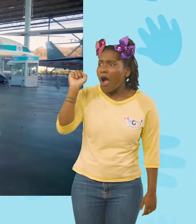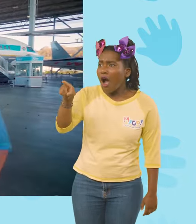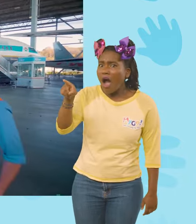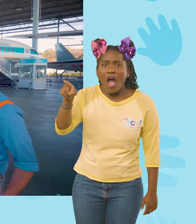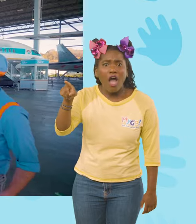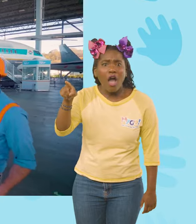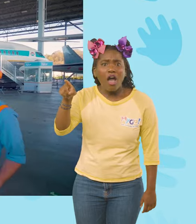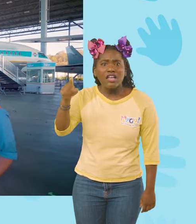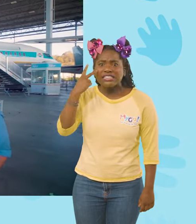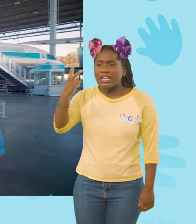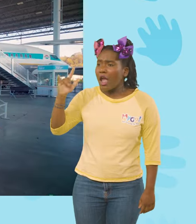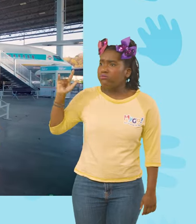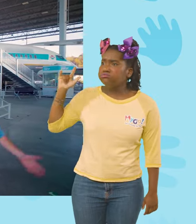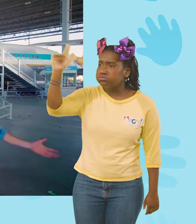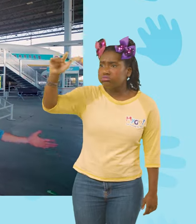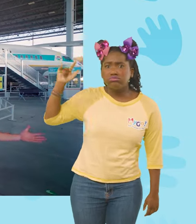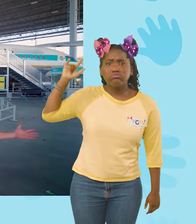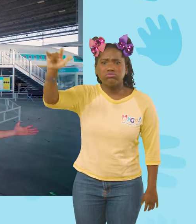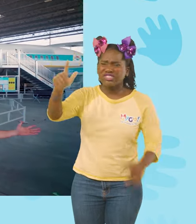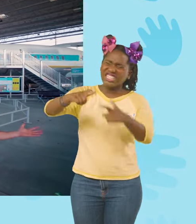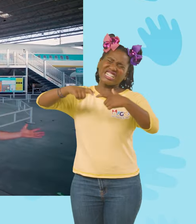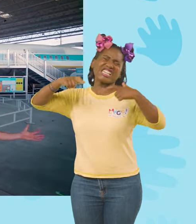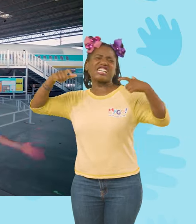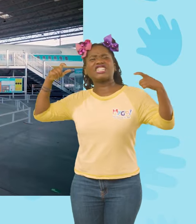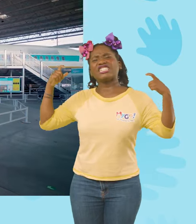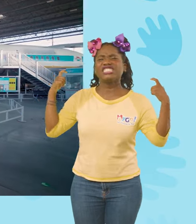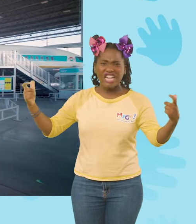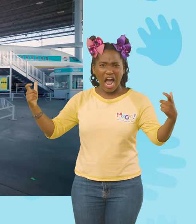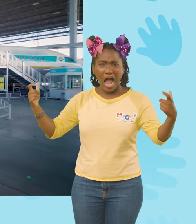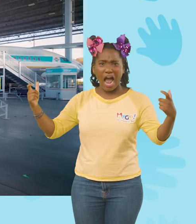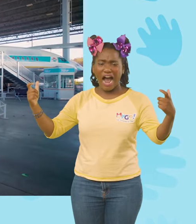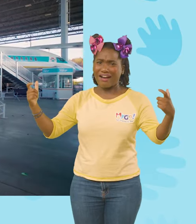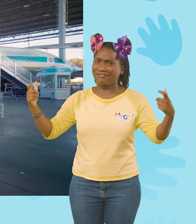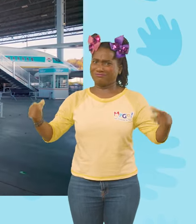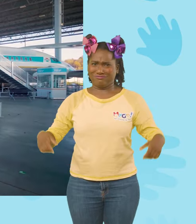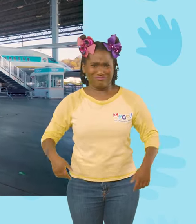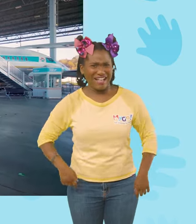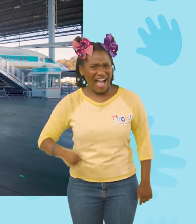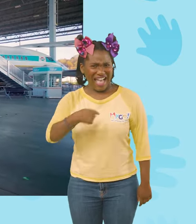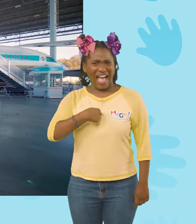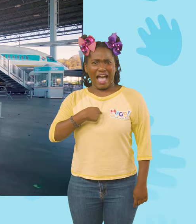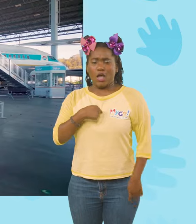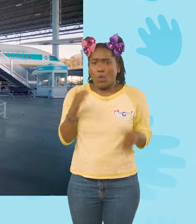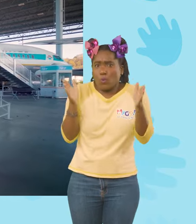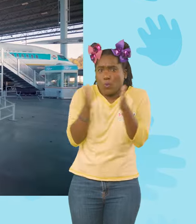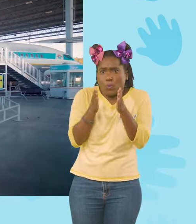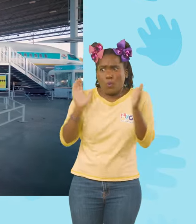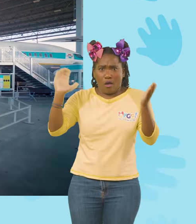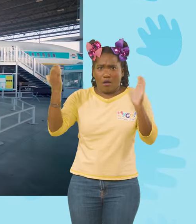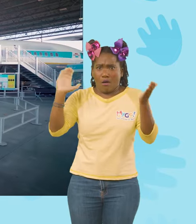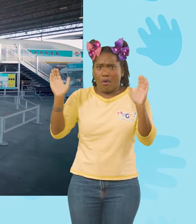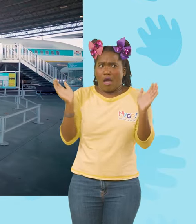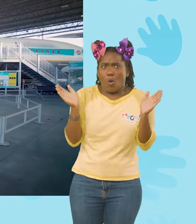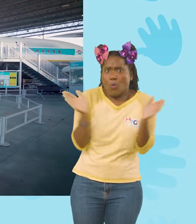Check it out! See this airplane? It's so big! Yeah! I am way smaller than